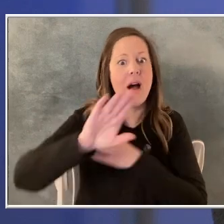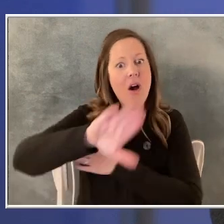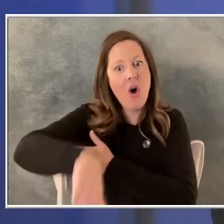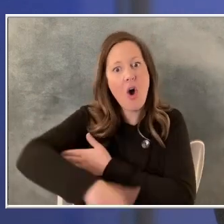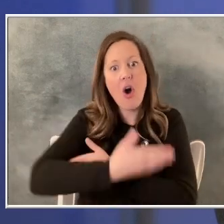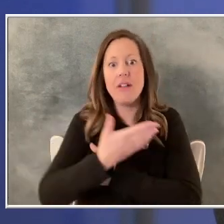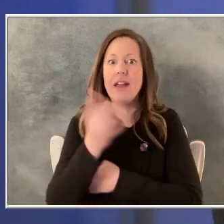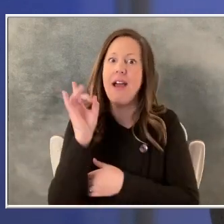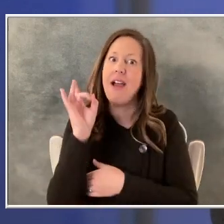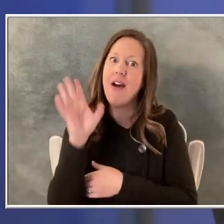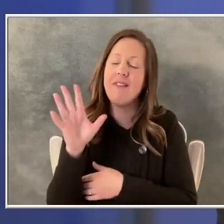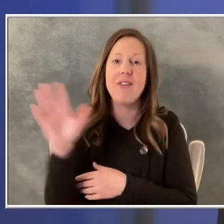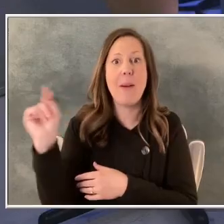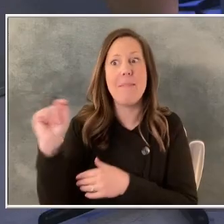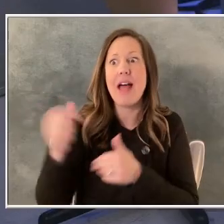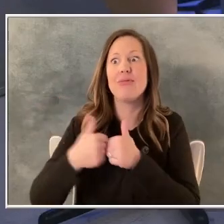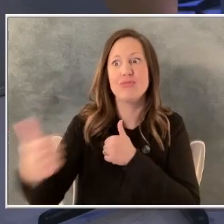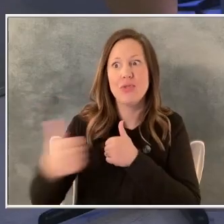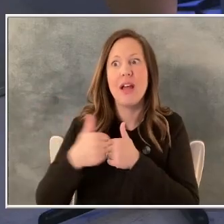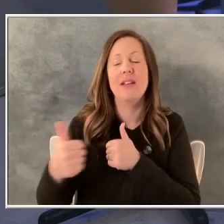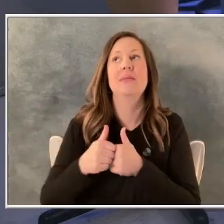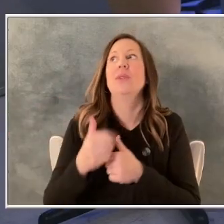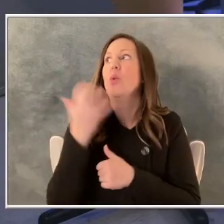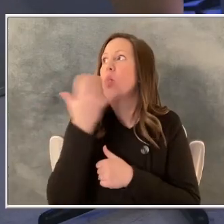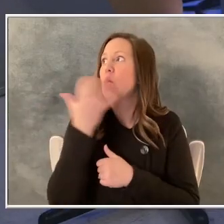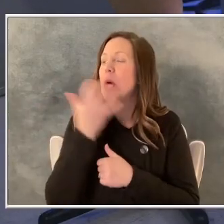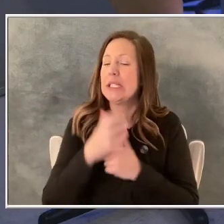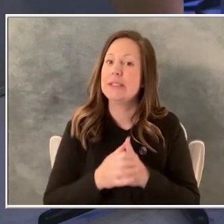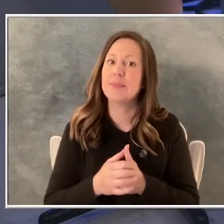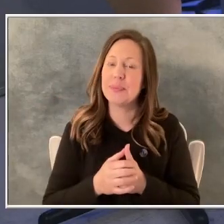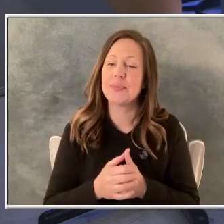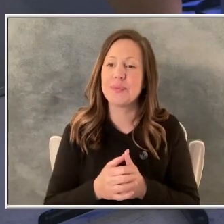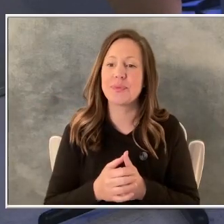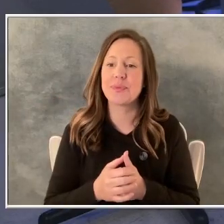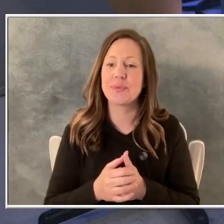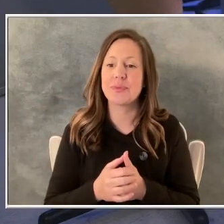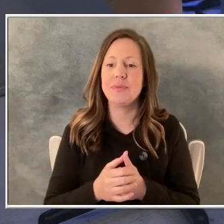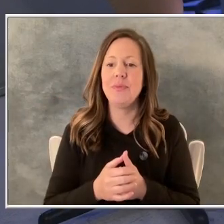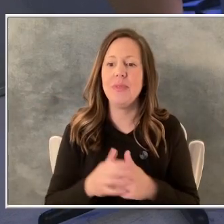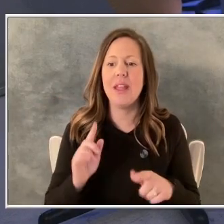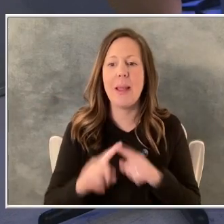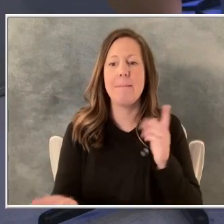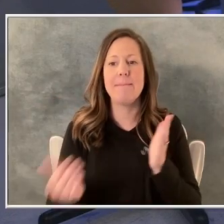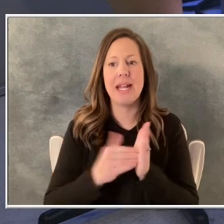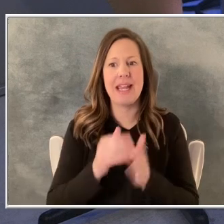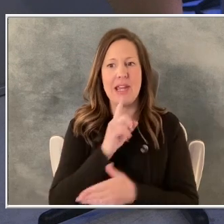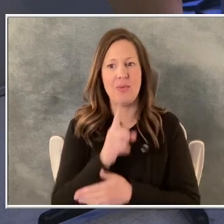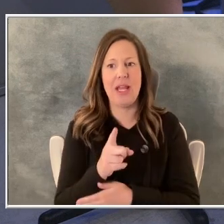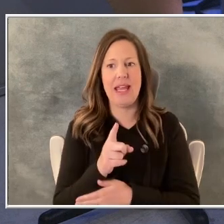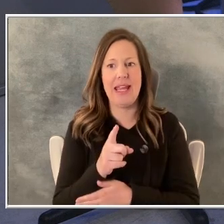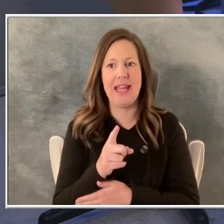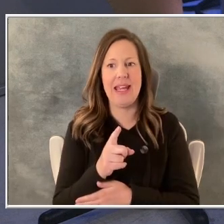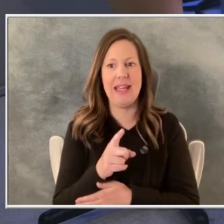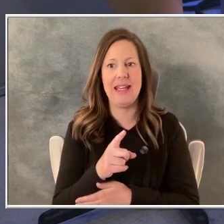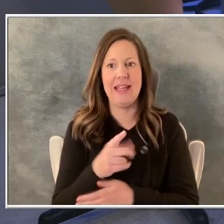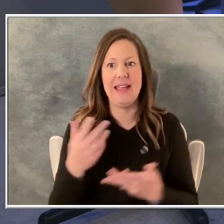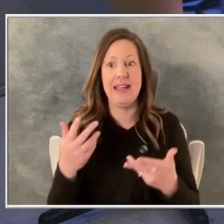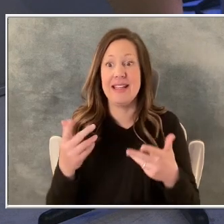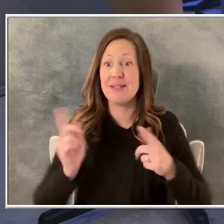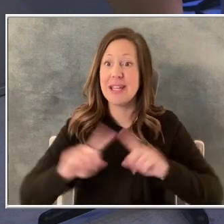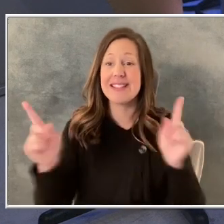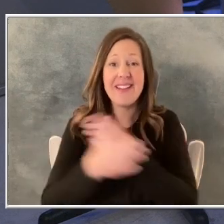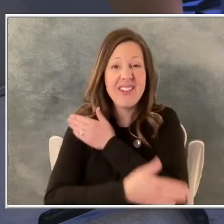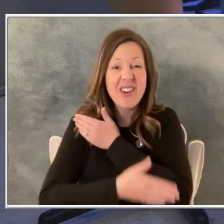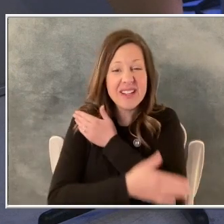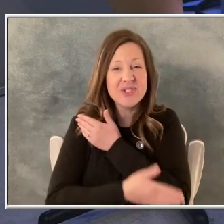of food poisoning. We know what that's like. Right. We take your word for it. But again, to have to be out of the country, away from